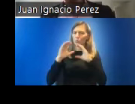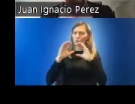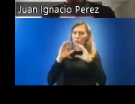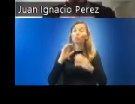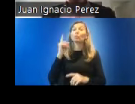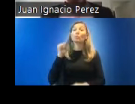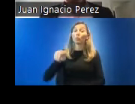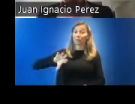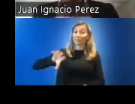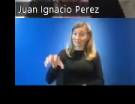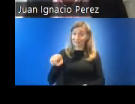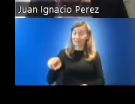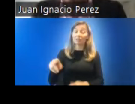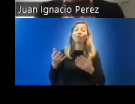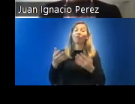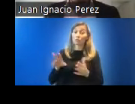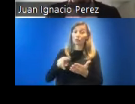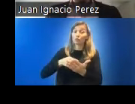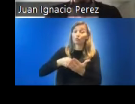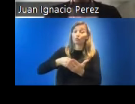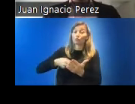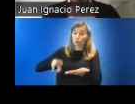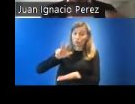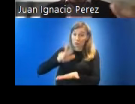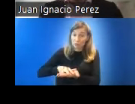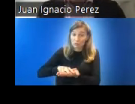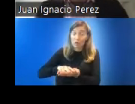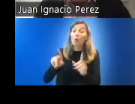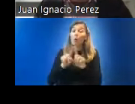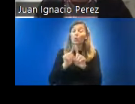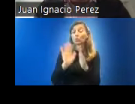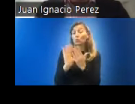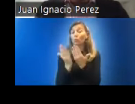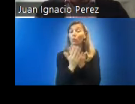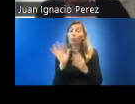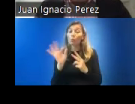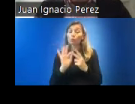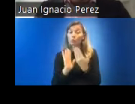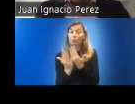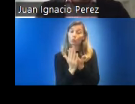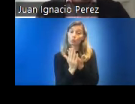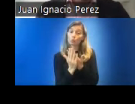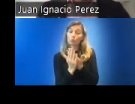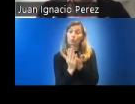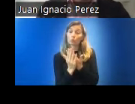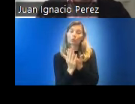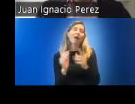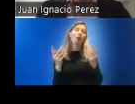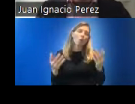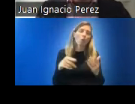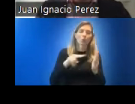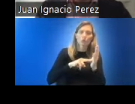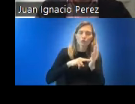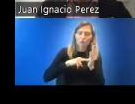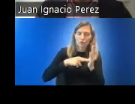that ratify the optional protocol of the treaty that we might be discussing. For instance,